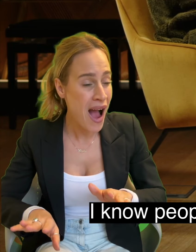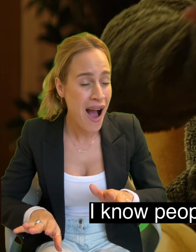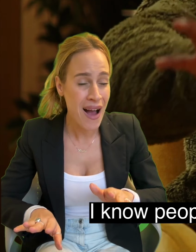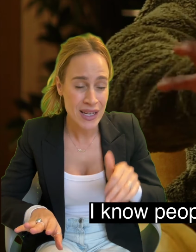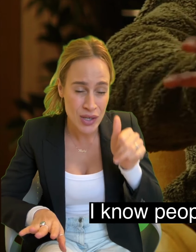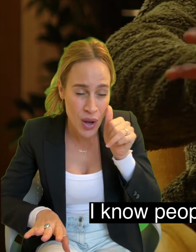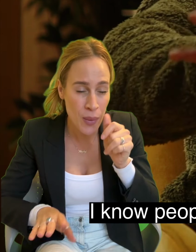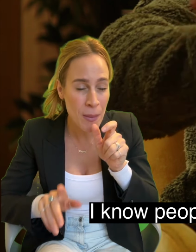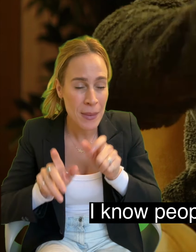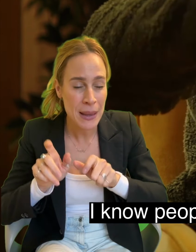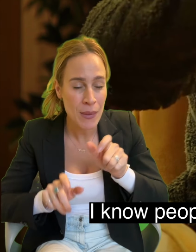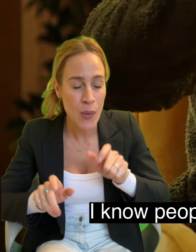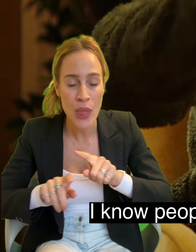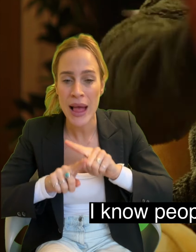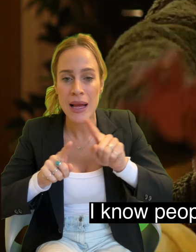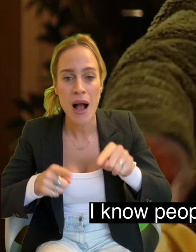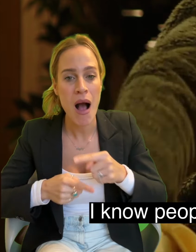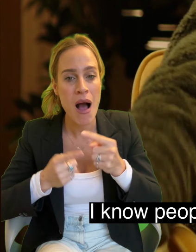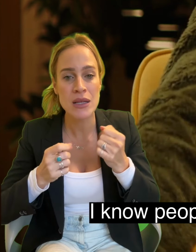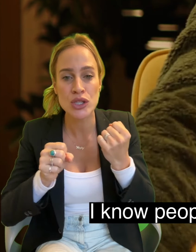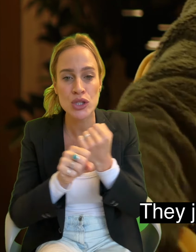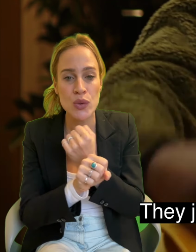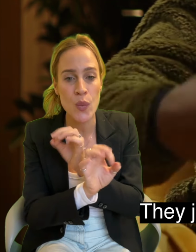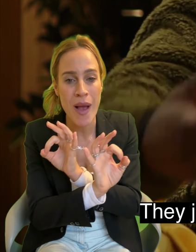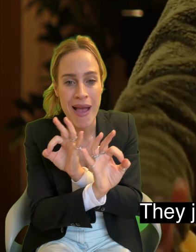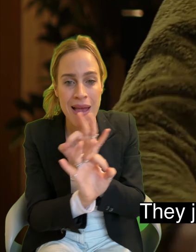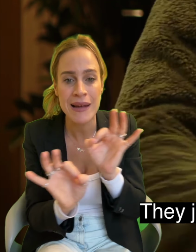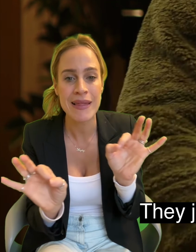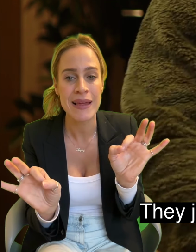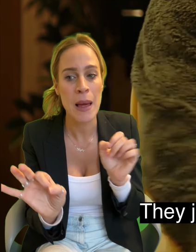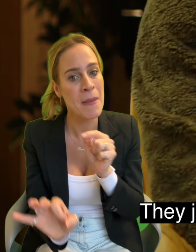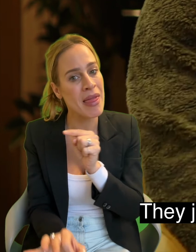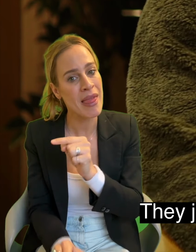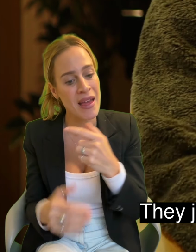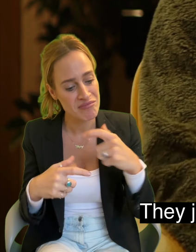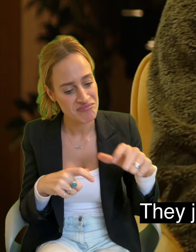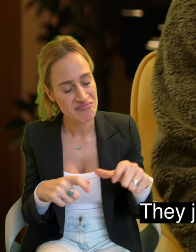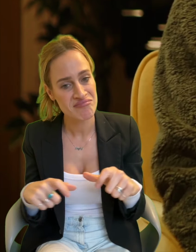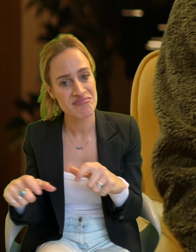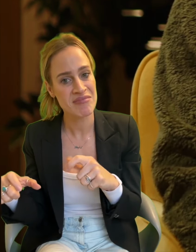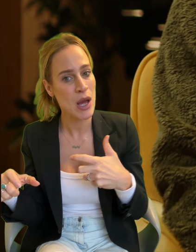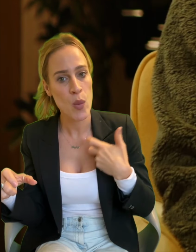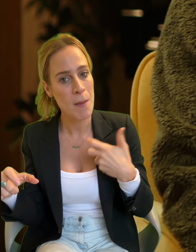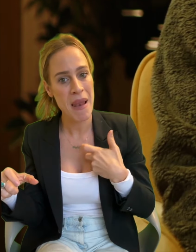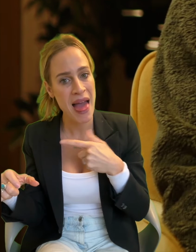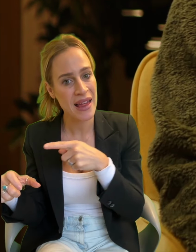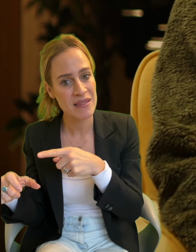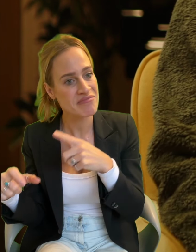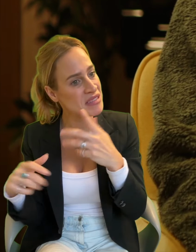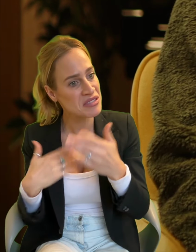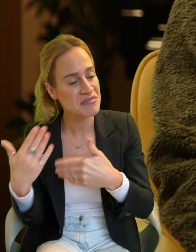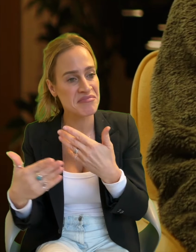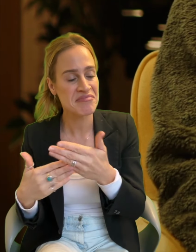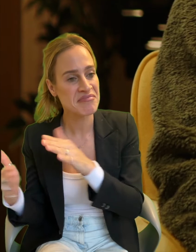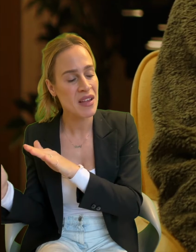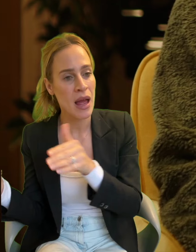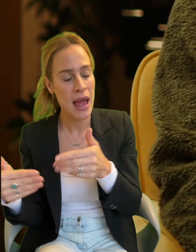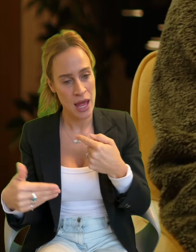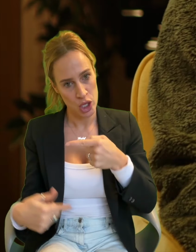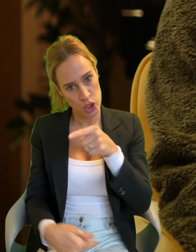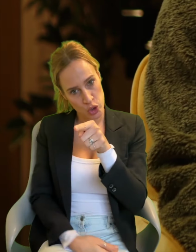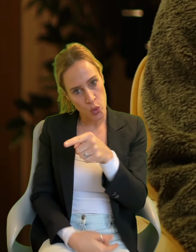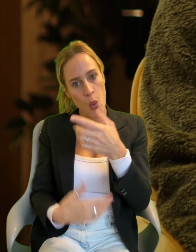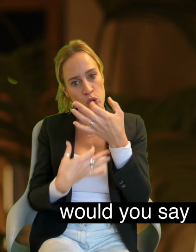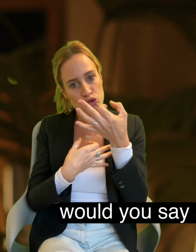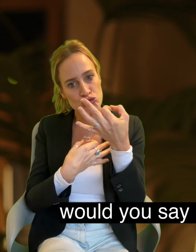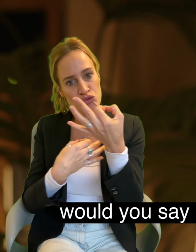can't do anything. Yet they don't moan, they don't complain, they just crack on and say, you know what we're doing today. And you're drawn to them people. You have